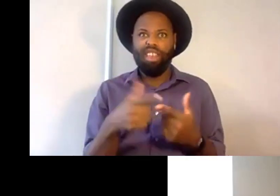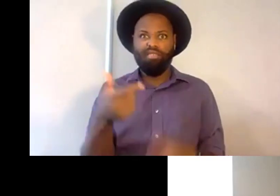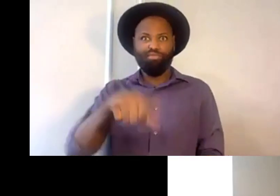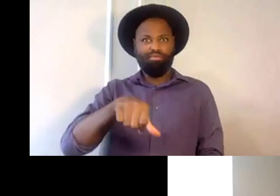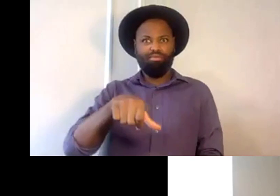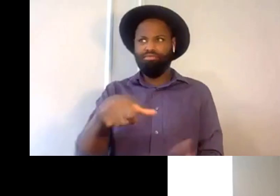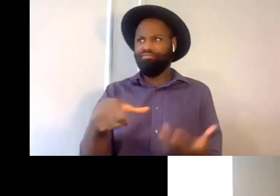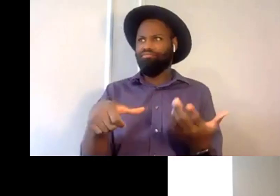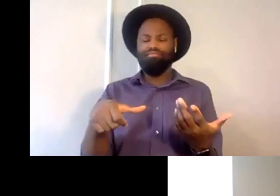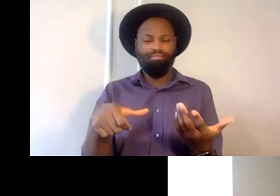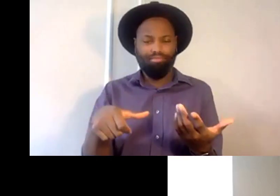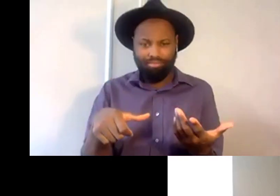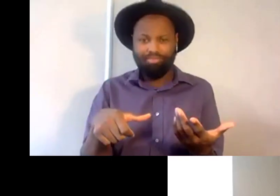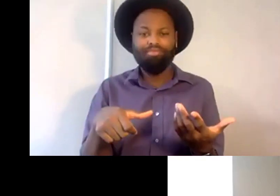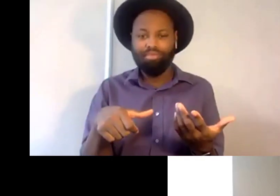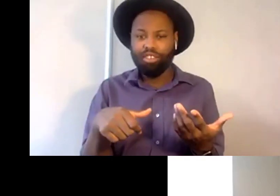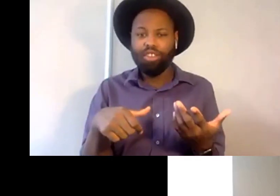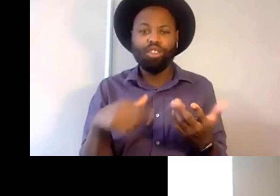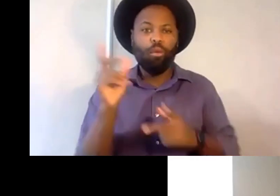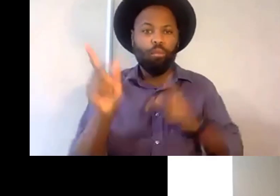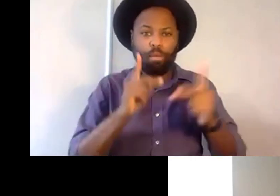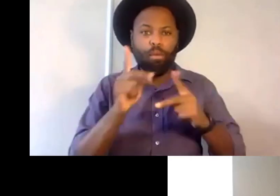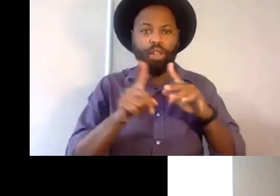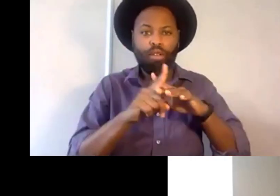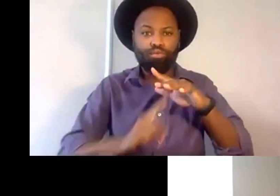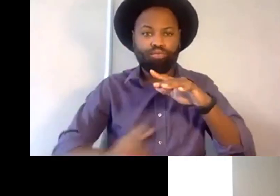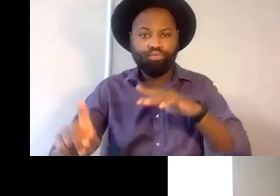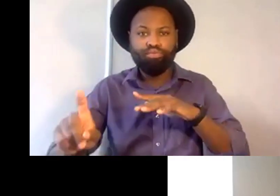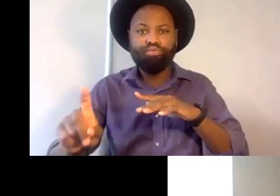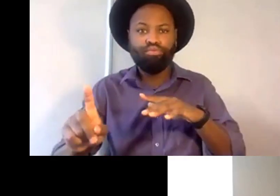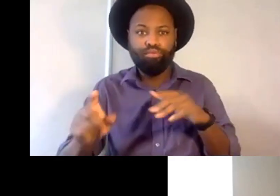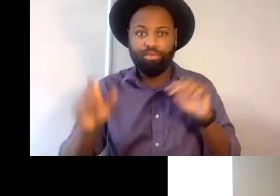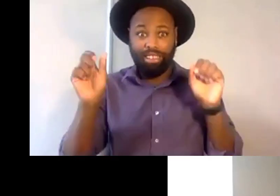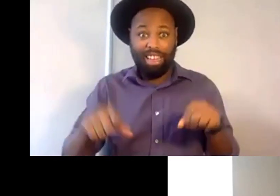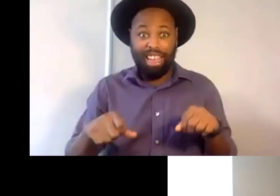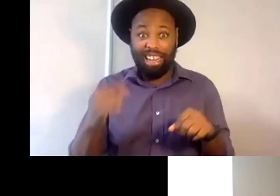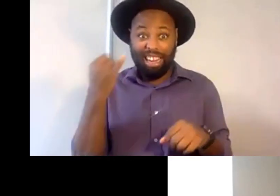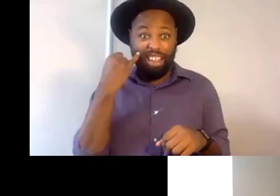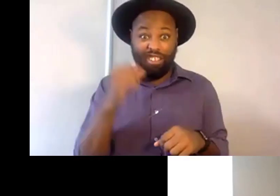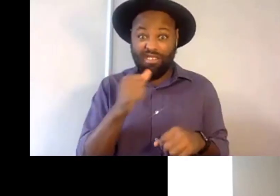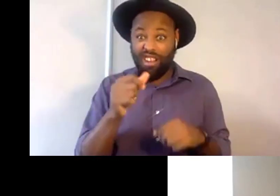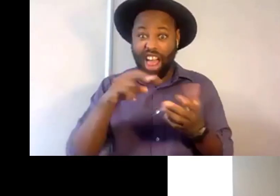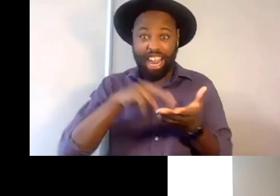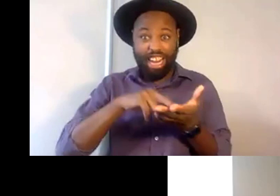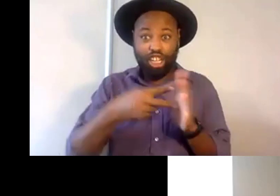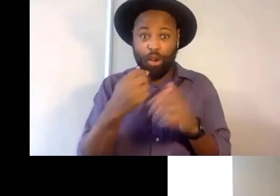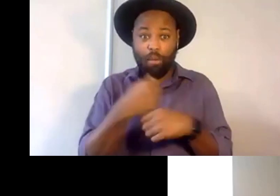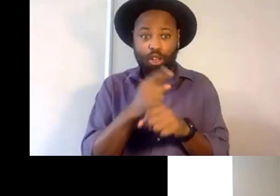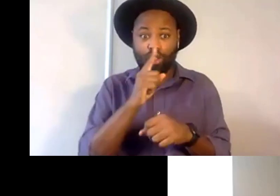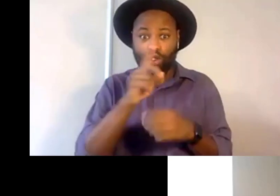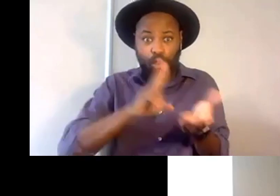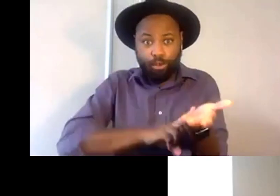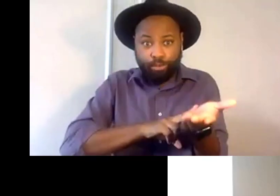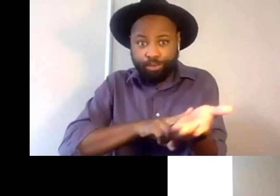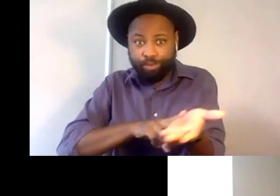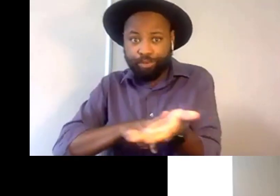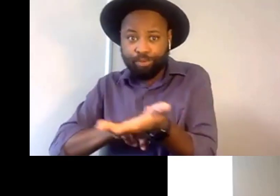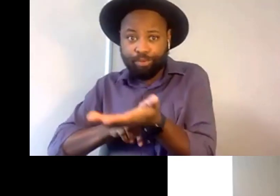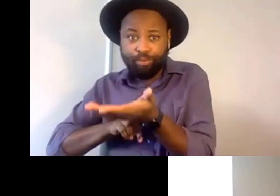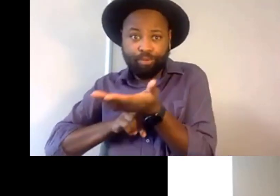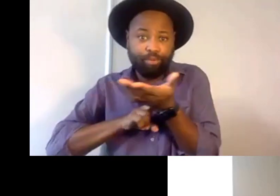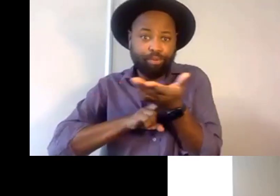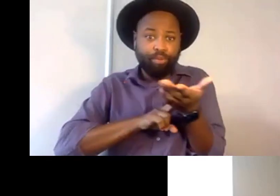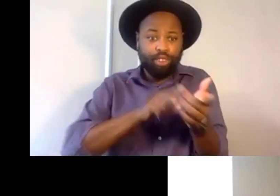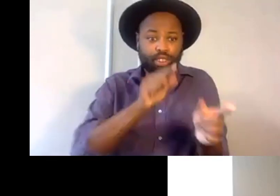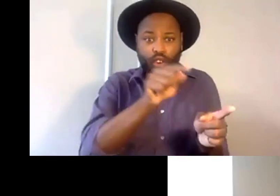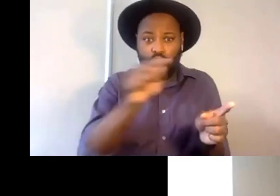some people can fall in between the cracks. And if you're not intentional in making sure that you're checking in with those faculty